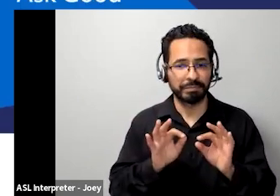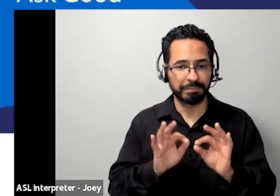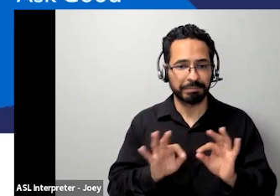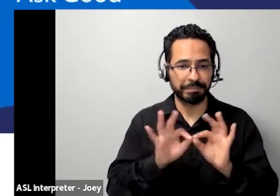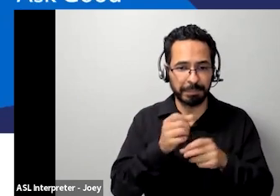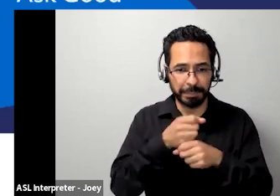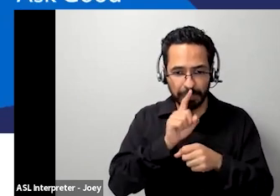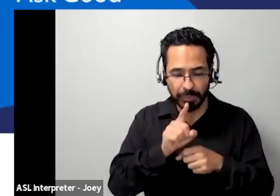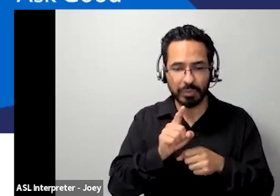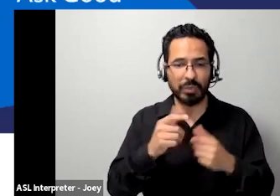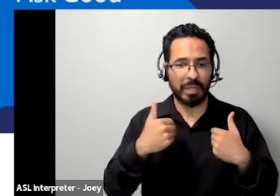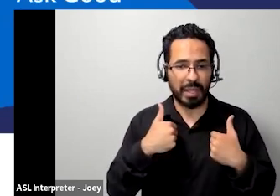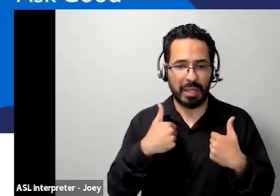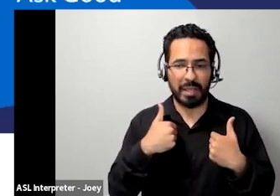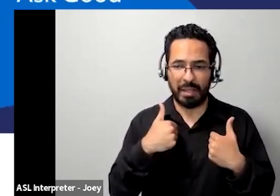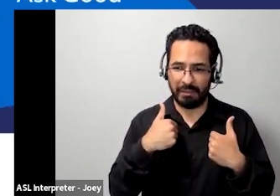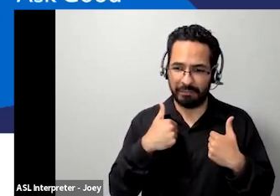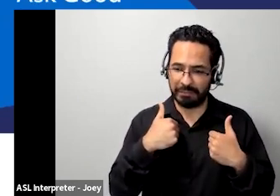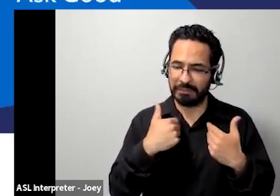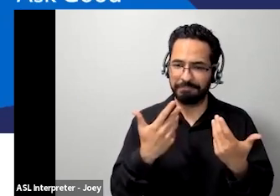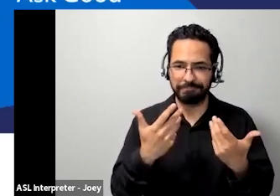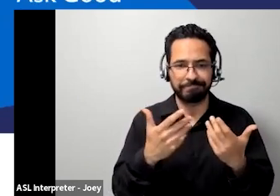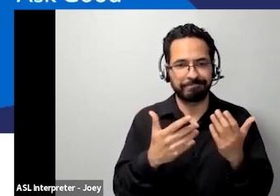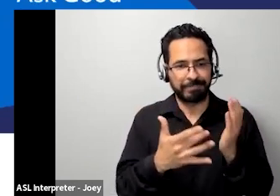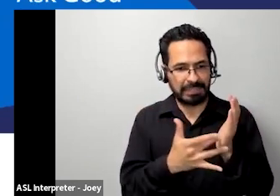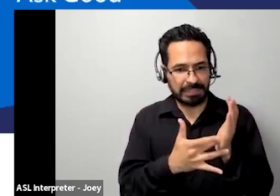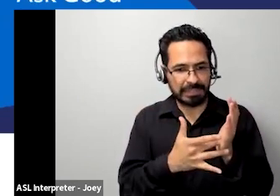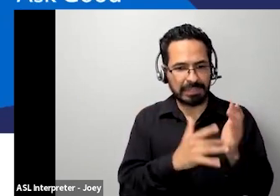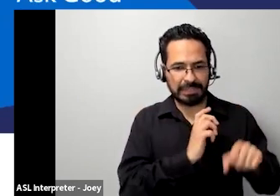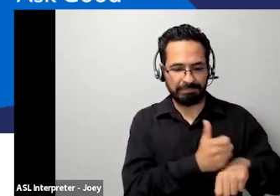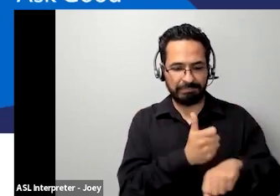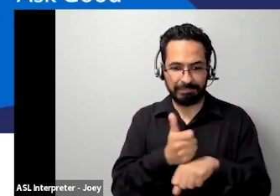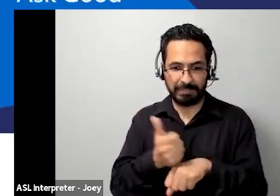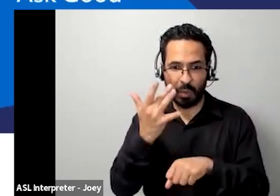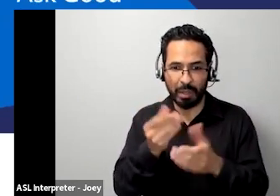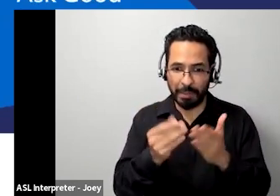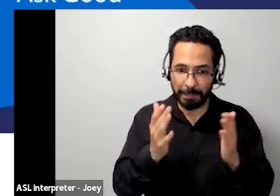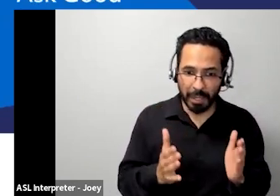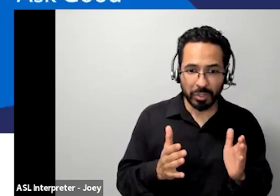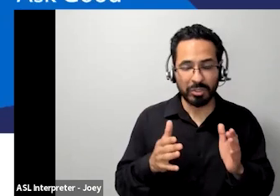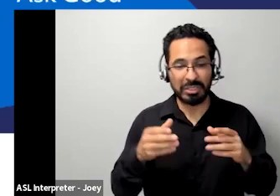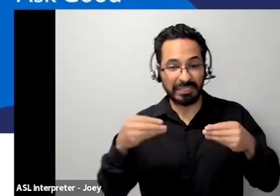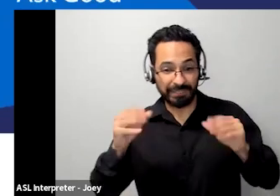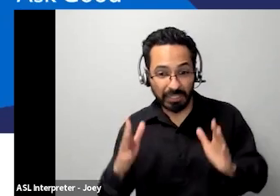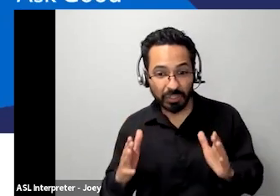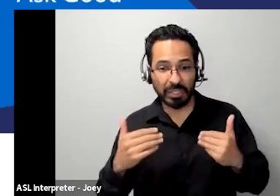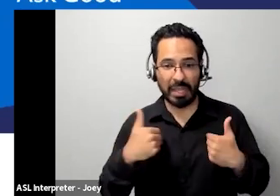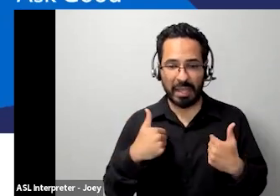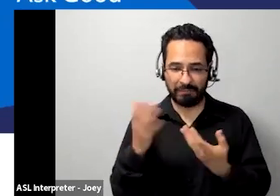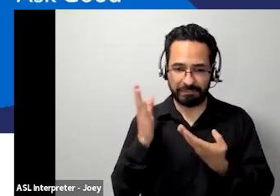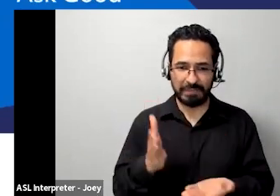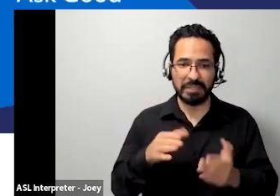have mechanisms in place so that your suppliers, your vendors are delivering accessible